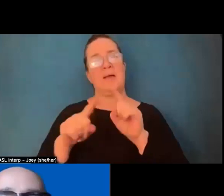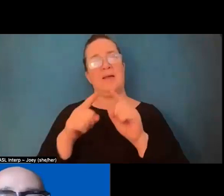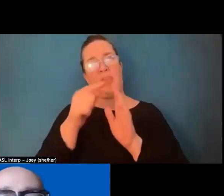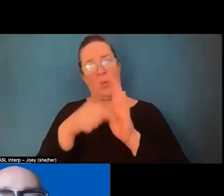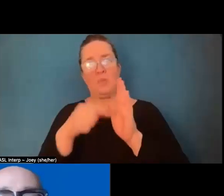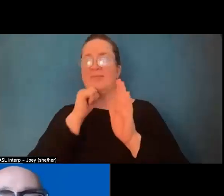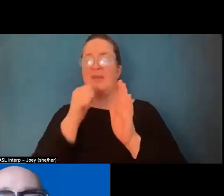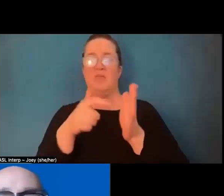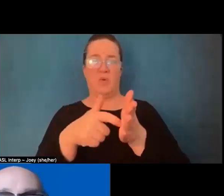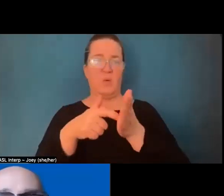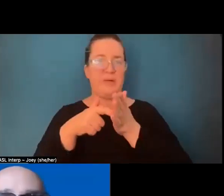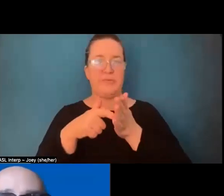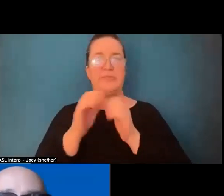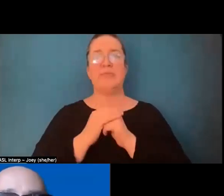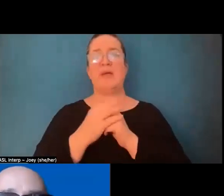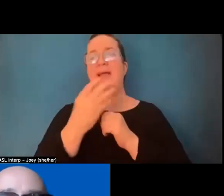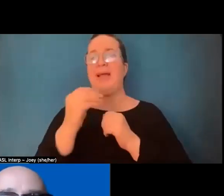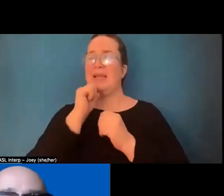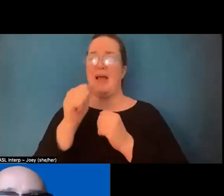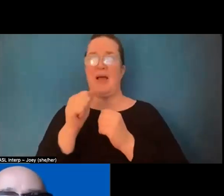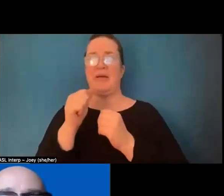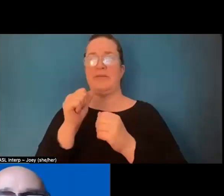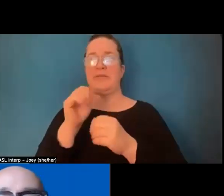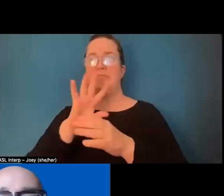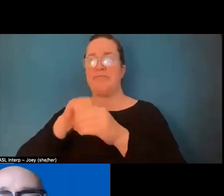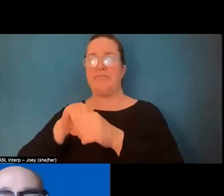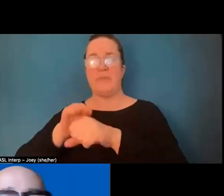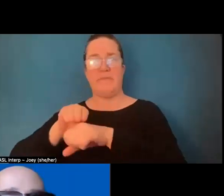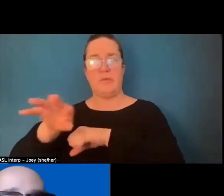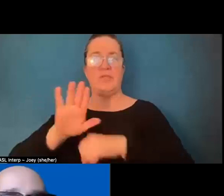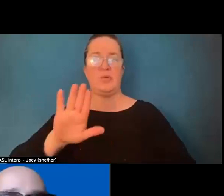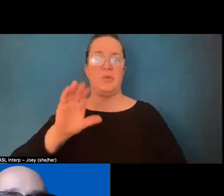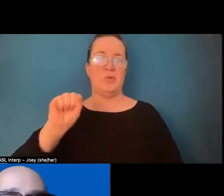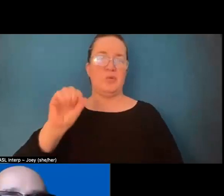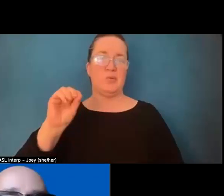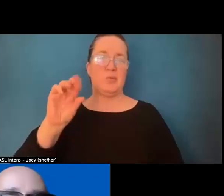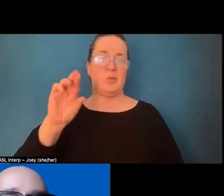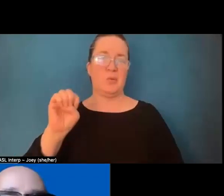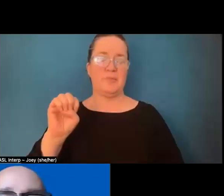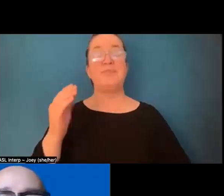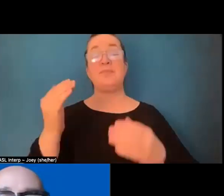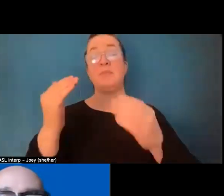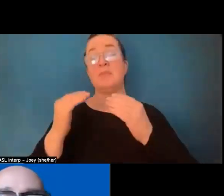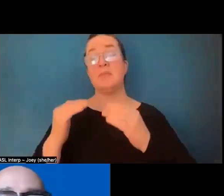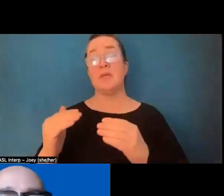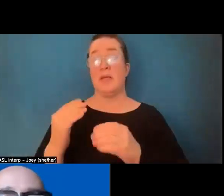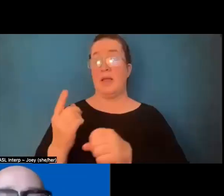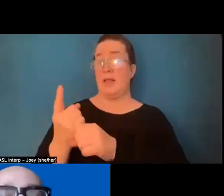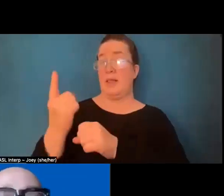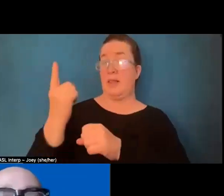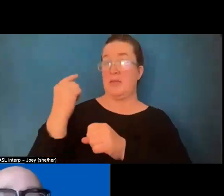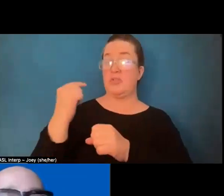All right. Last year, you funded all eligible applicants. Are you planning on doing that again this